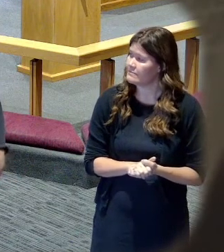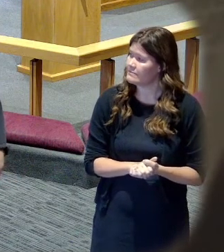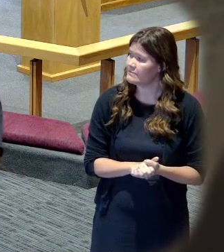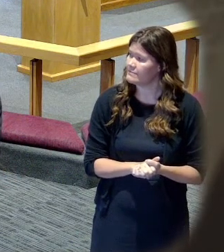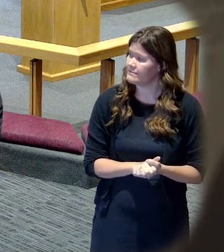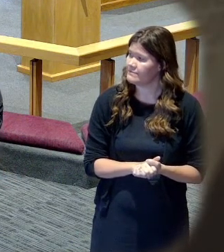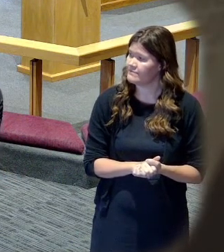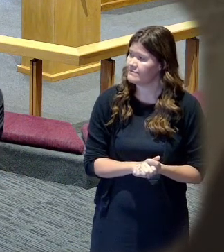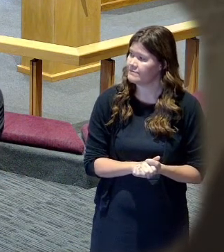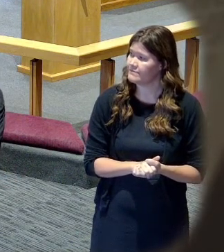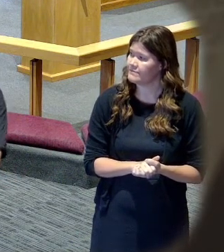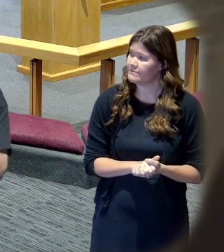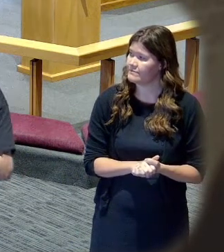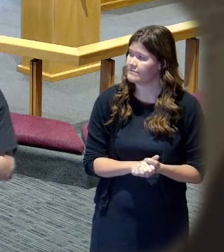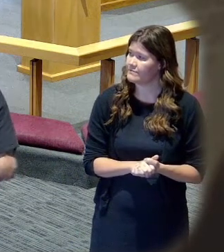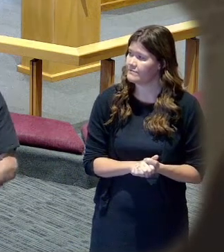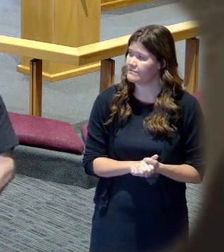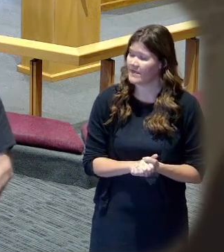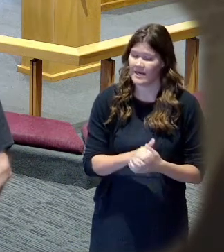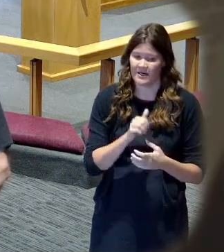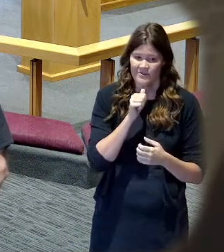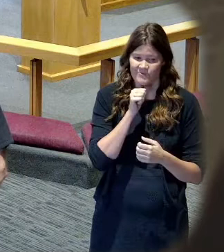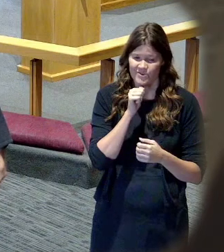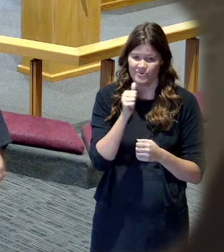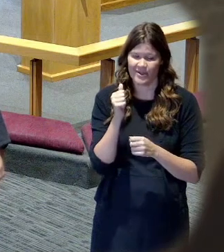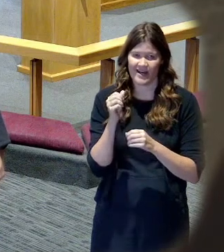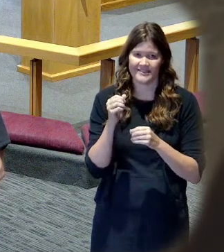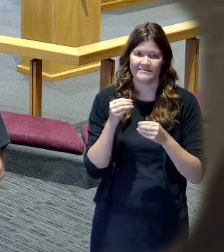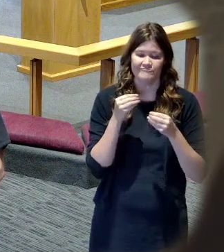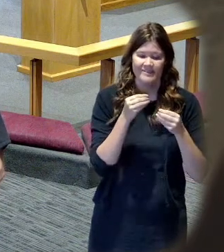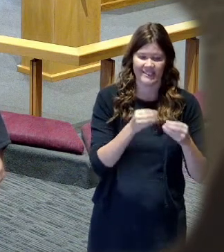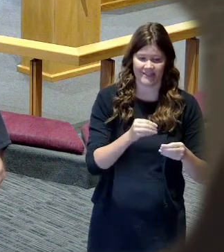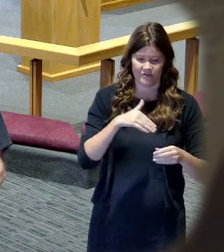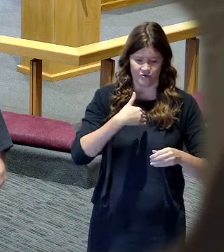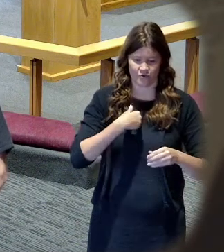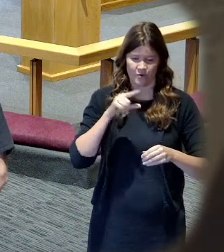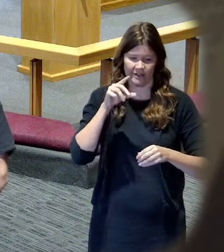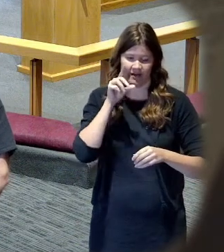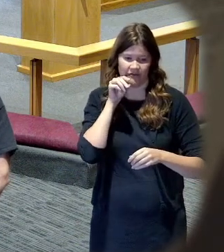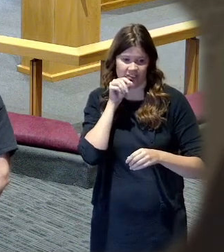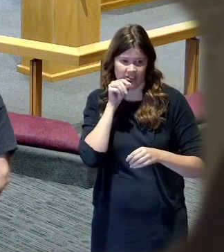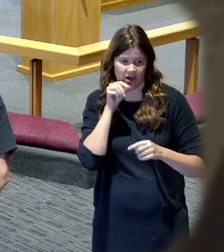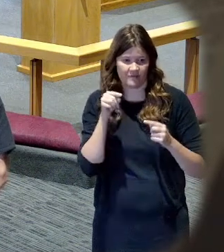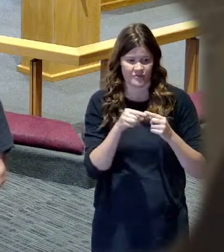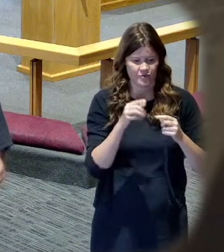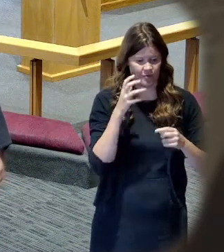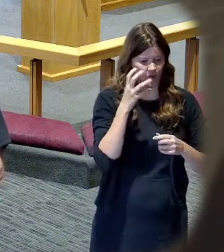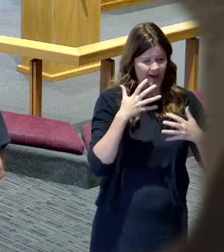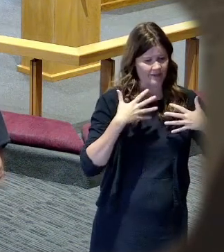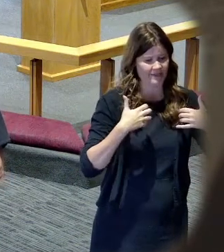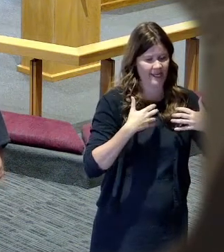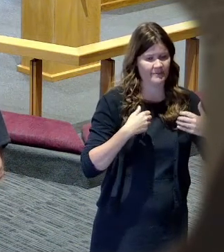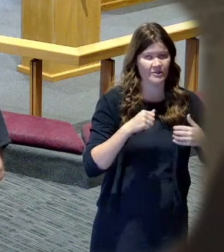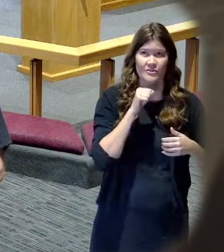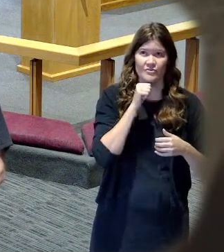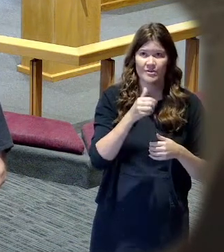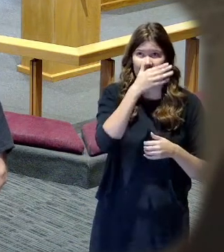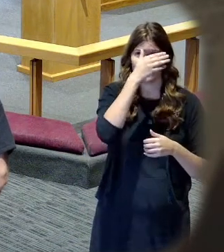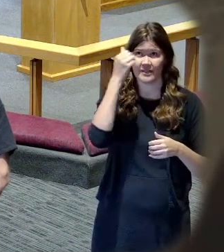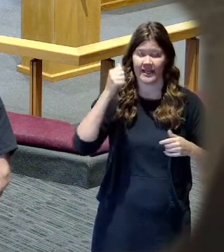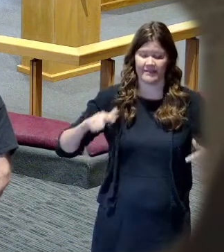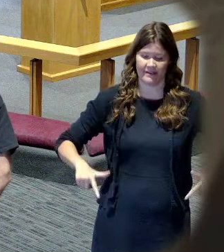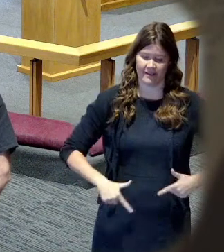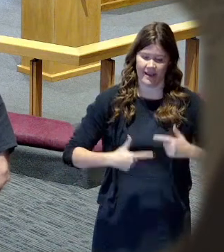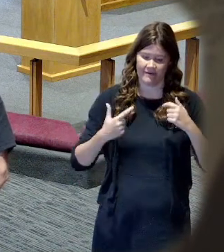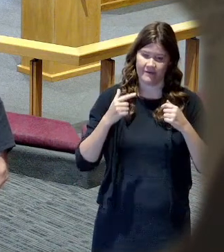do not deliver the soul of your dove to the wild beasts, nor do not forget the life of your